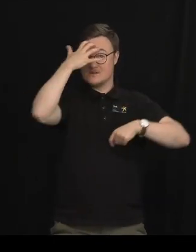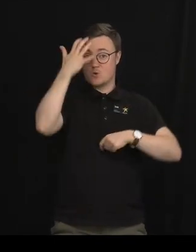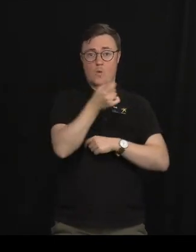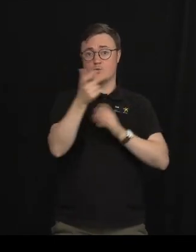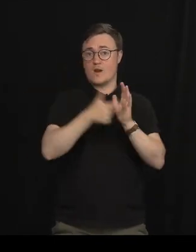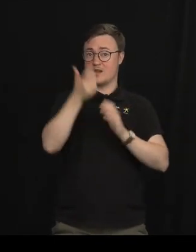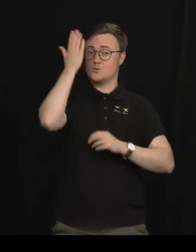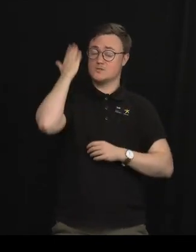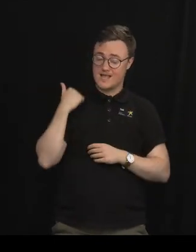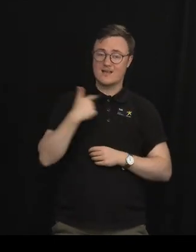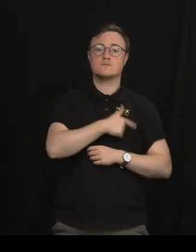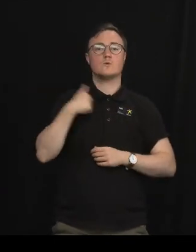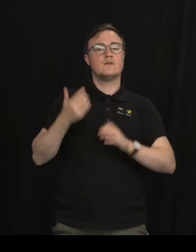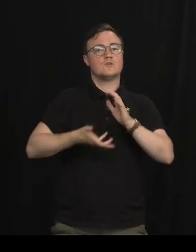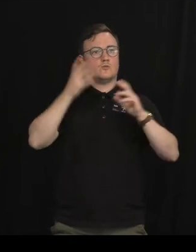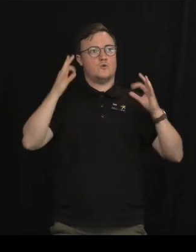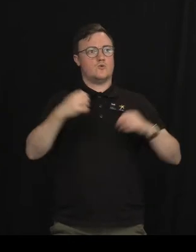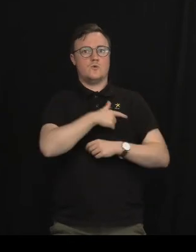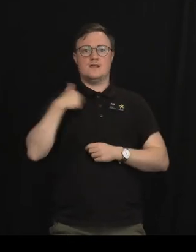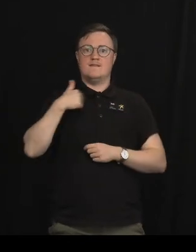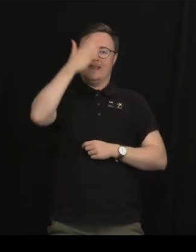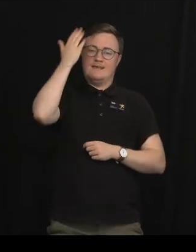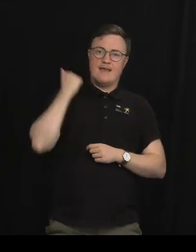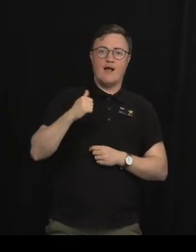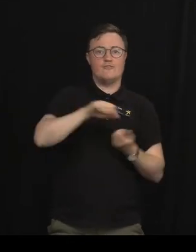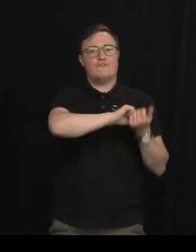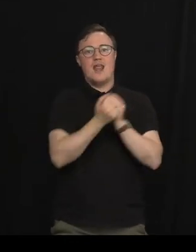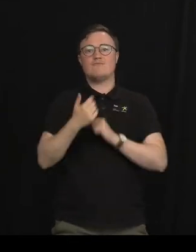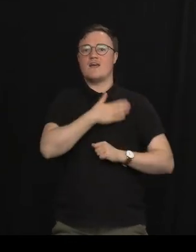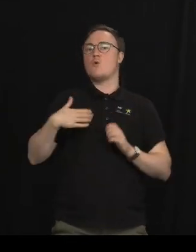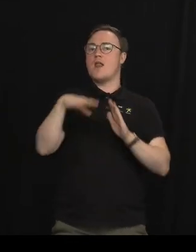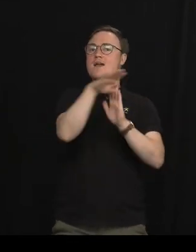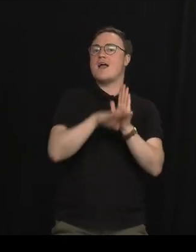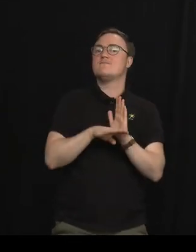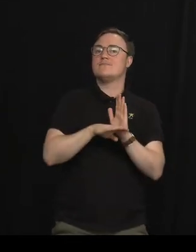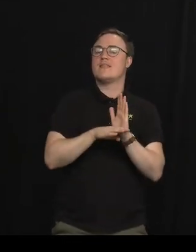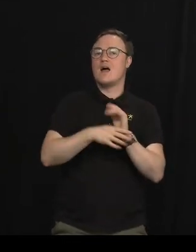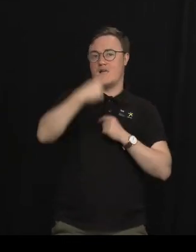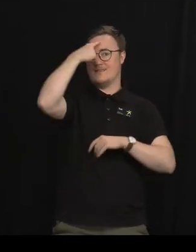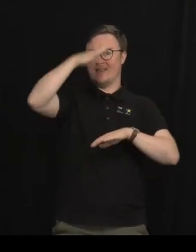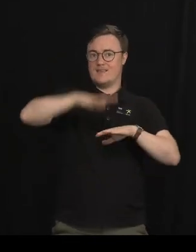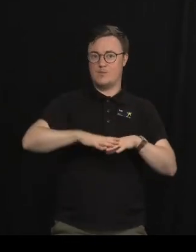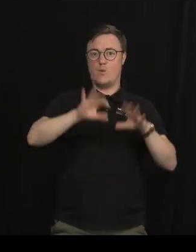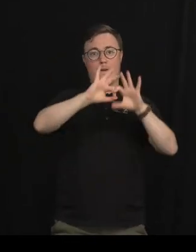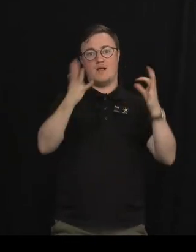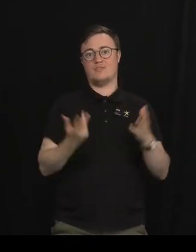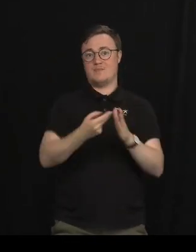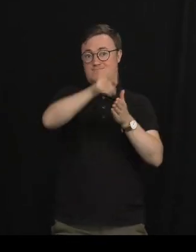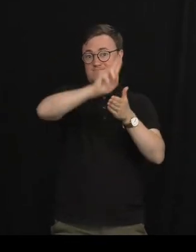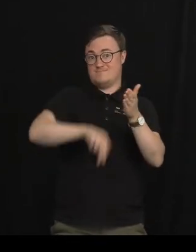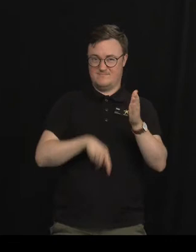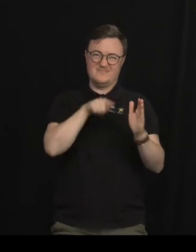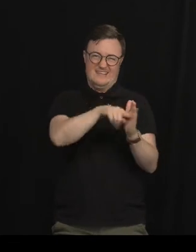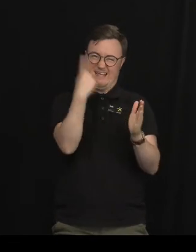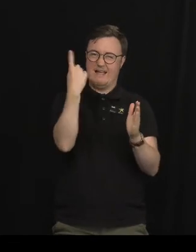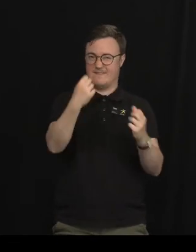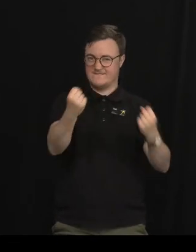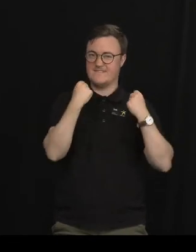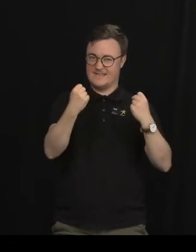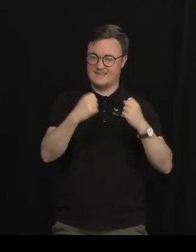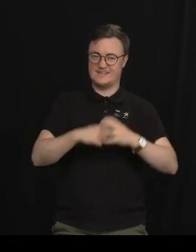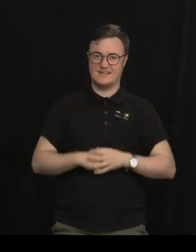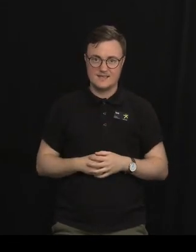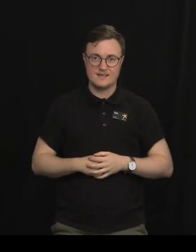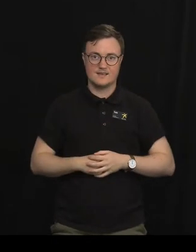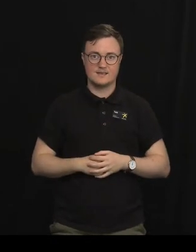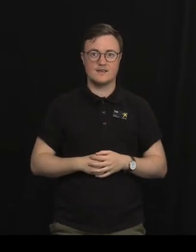ago, talking about how can we move this agenda now with the pandemic treaty being one important ingredient in this, a stronger